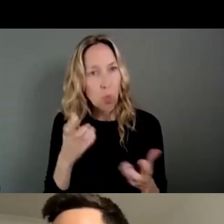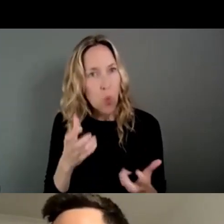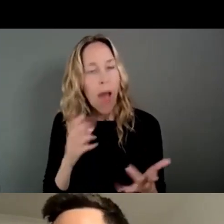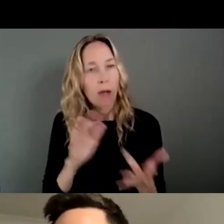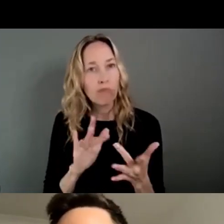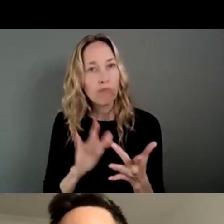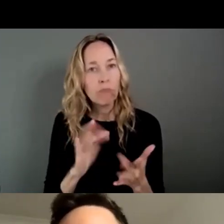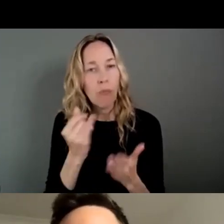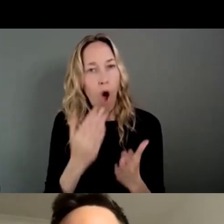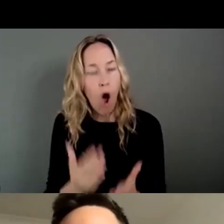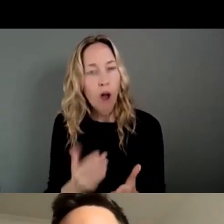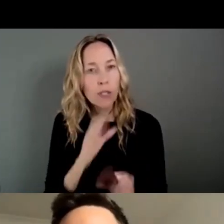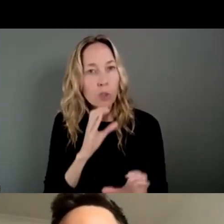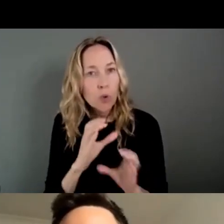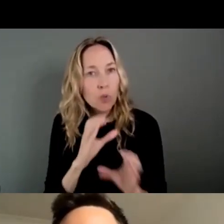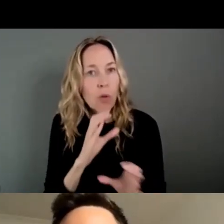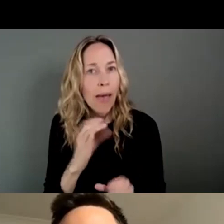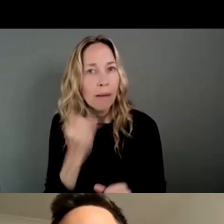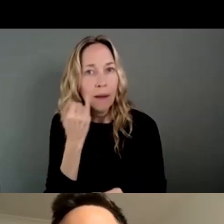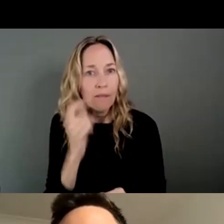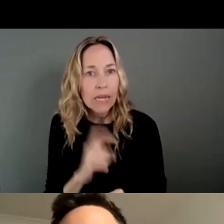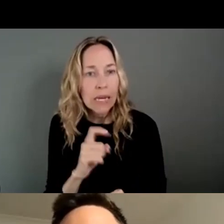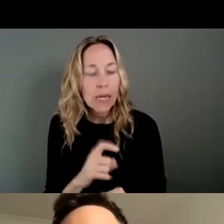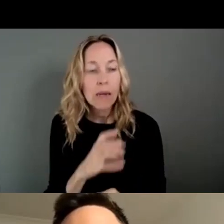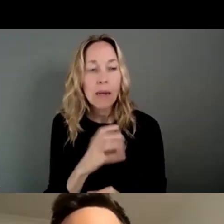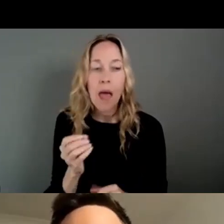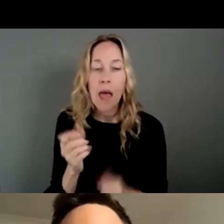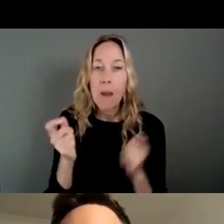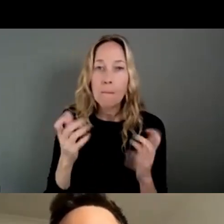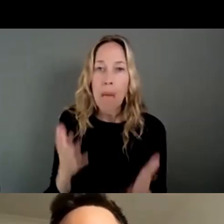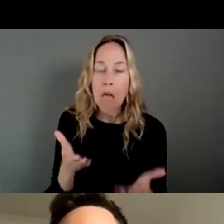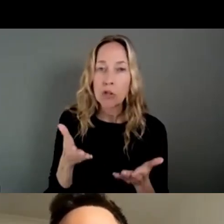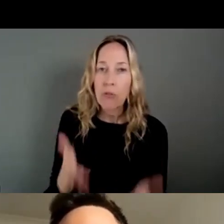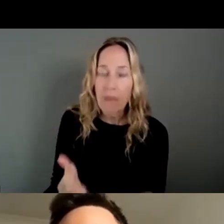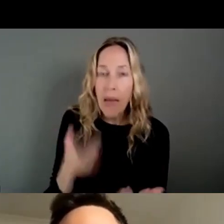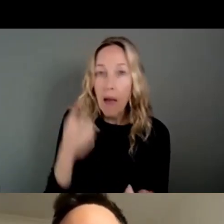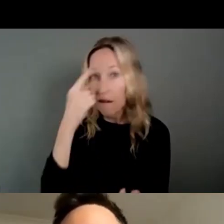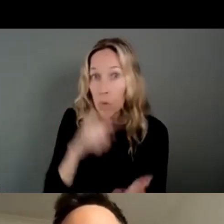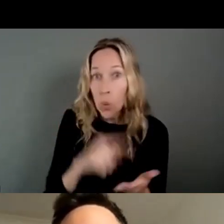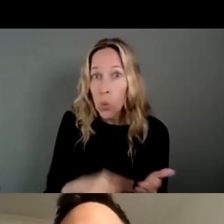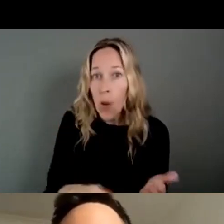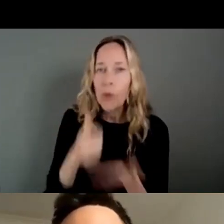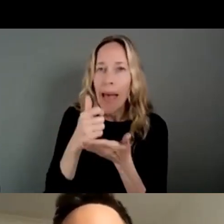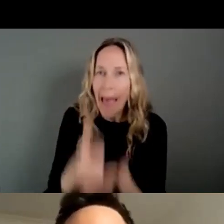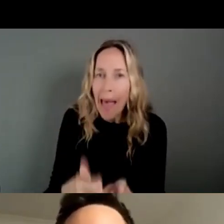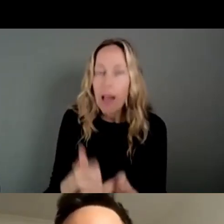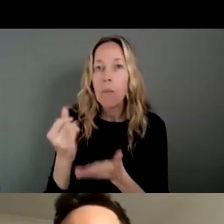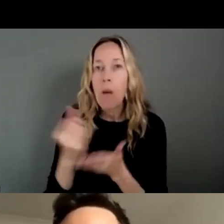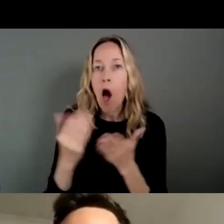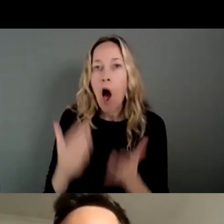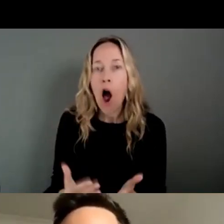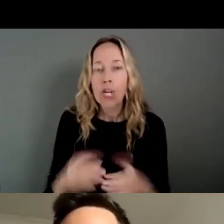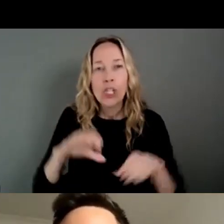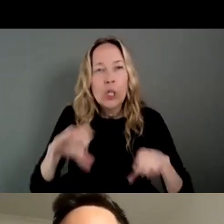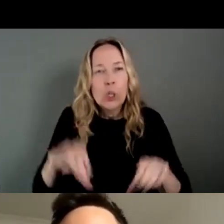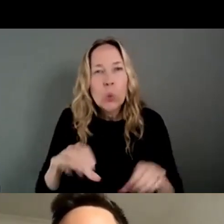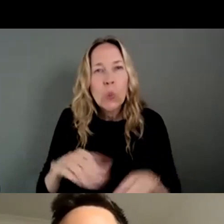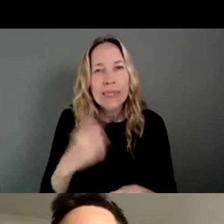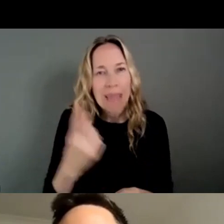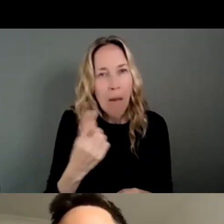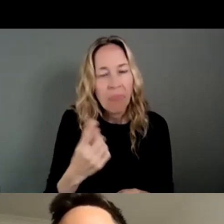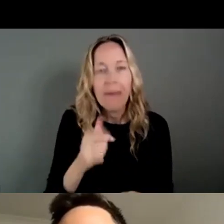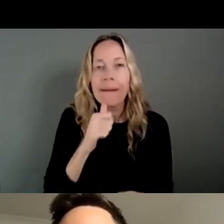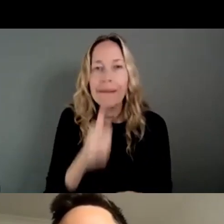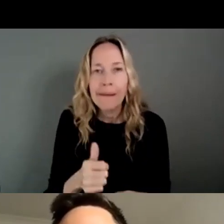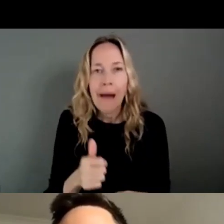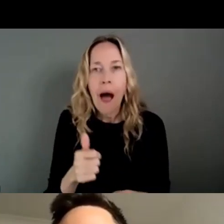saying, Gail. It's like the manager is there to help the artist do something and not to be somebody. Right. And right. I